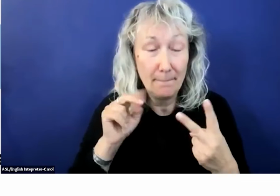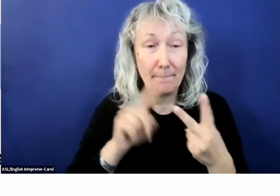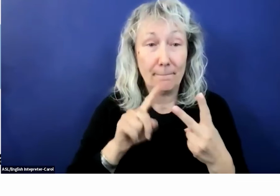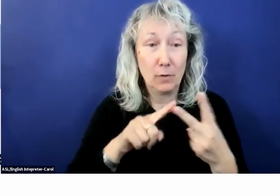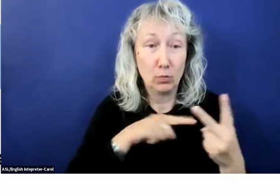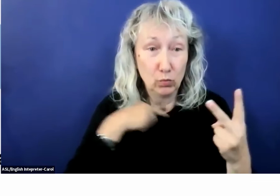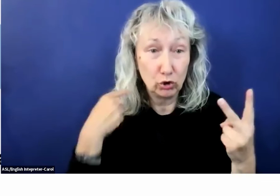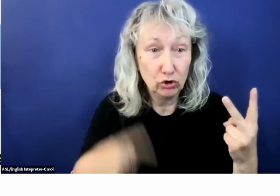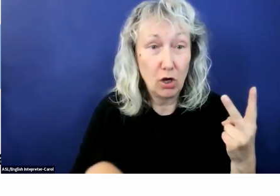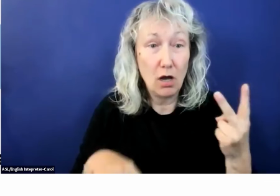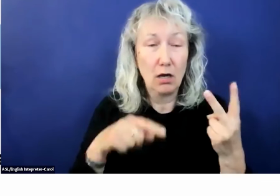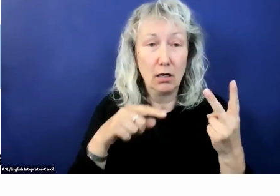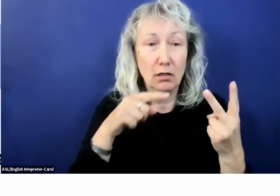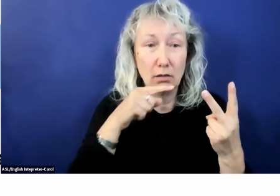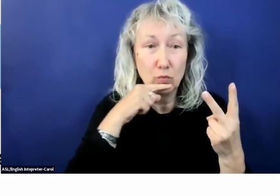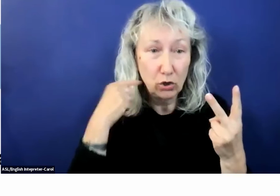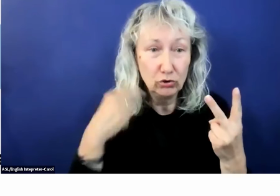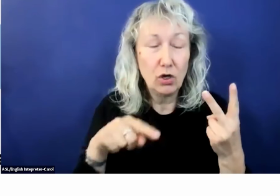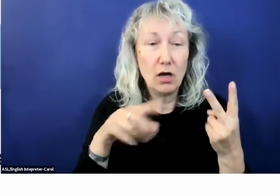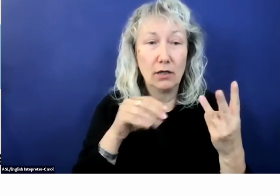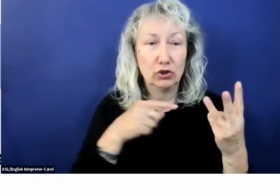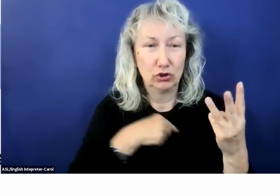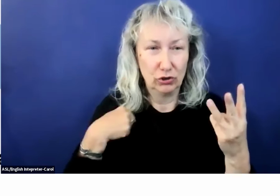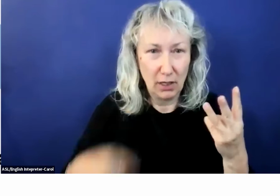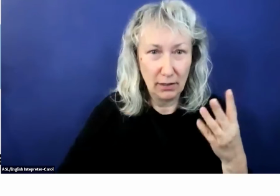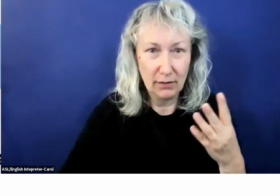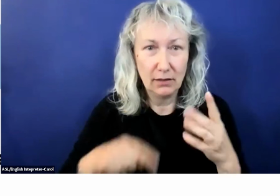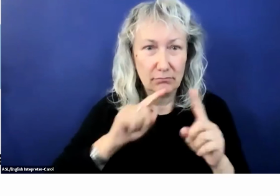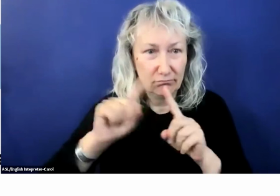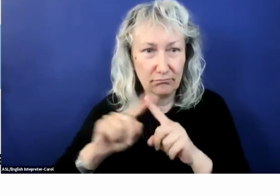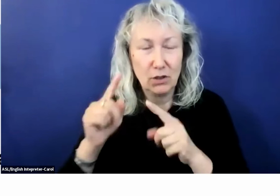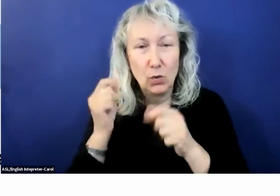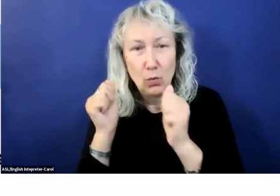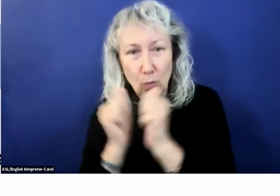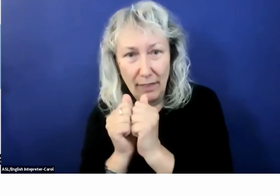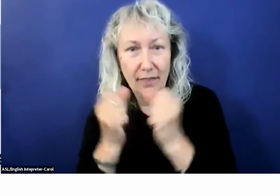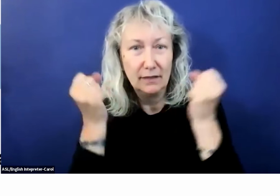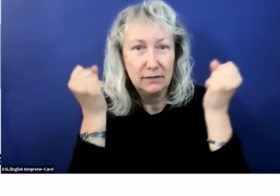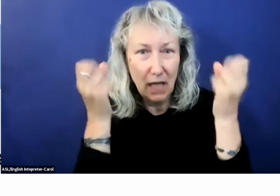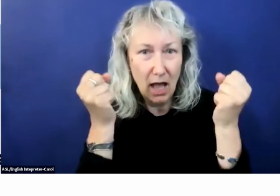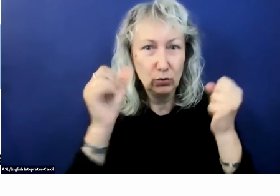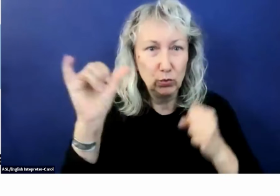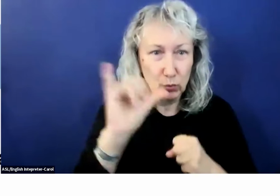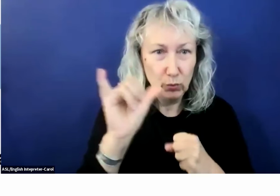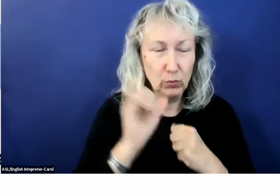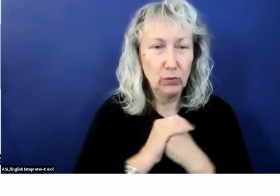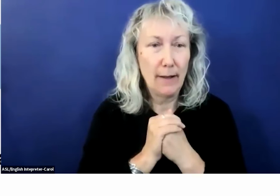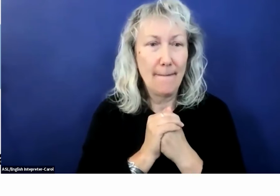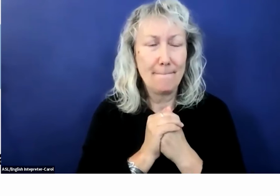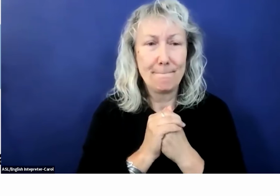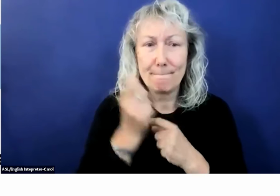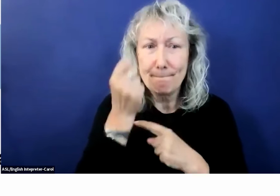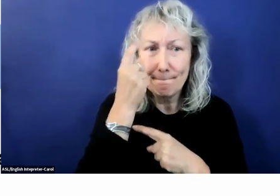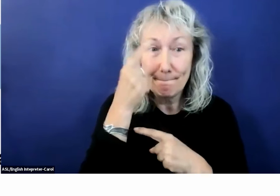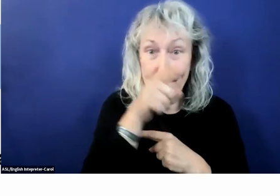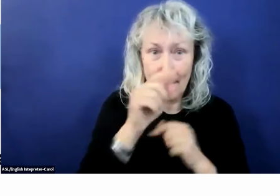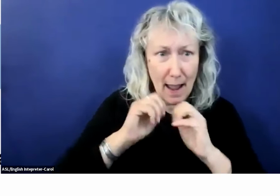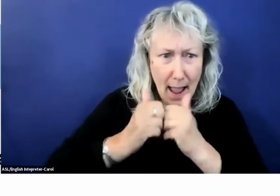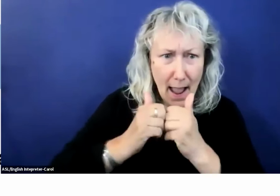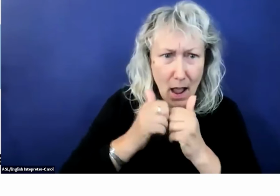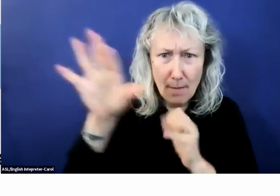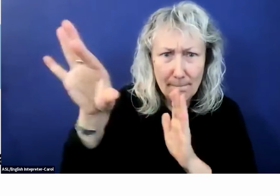Chinese translation, and with American Sign Language interpretation. To choose your preferred language interpretation,